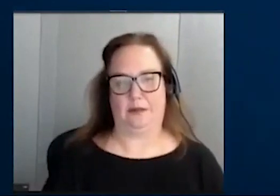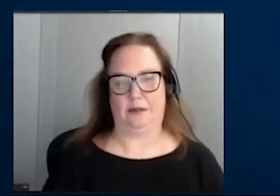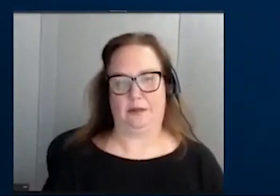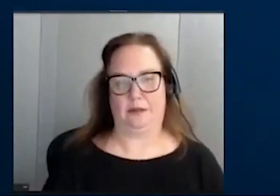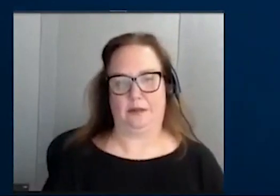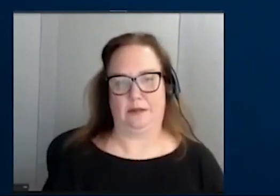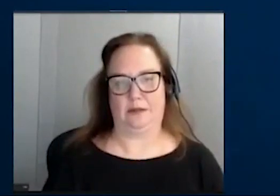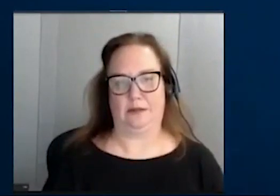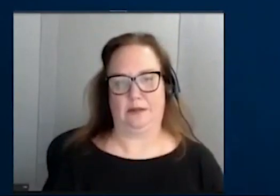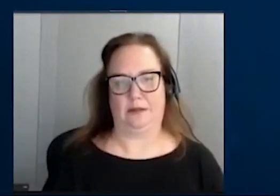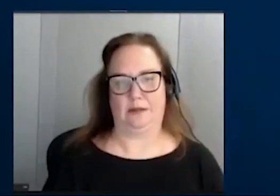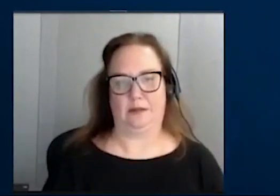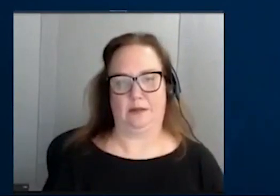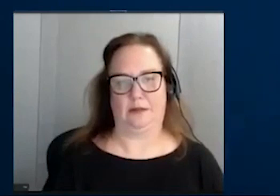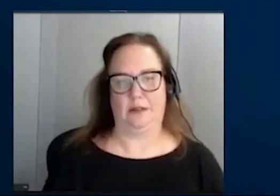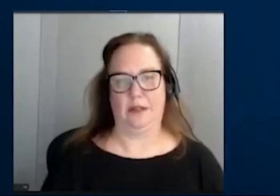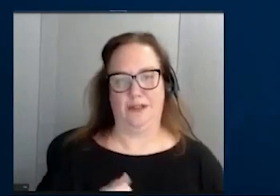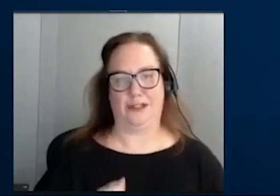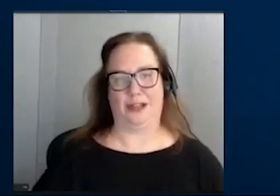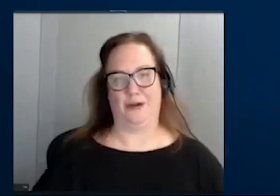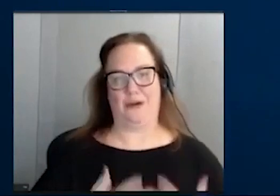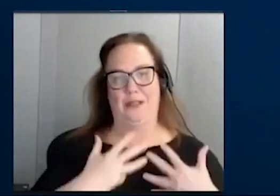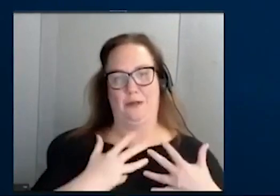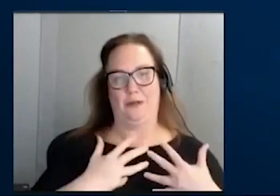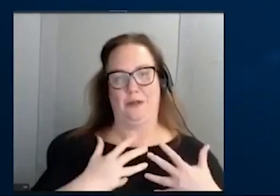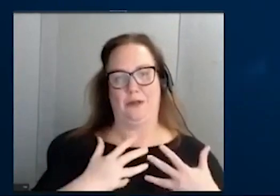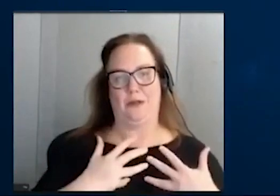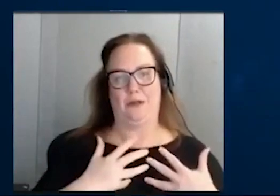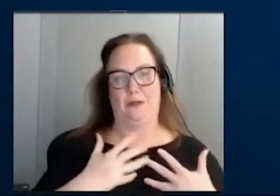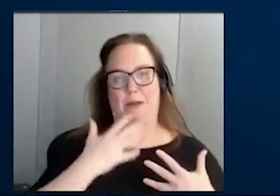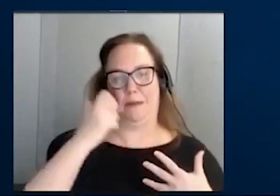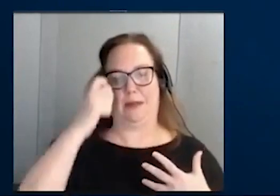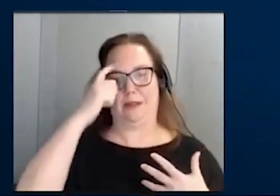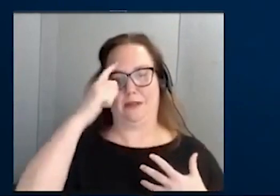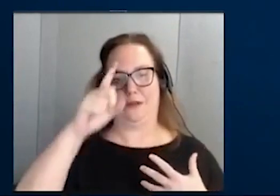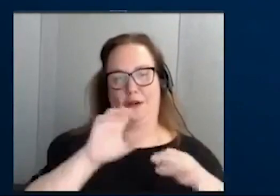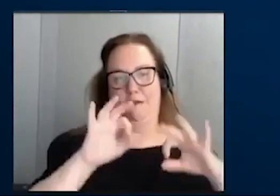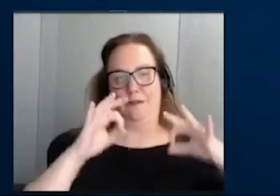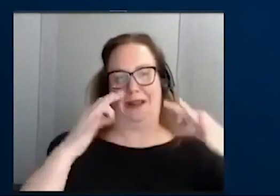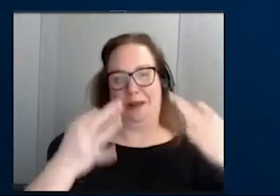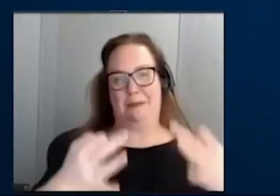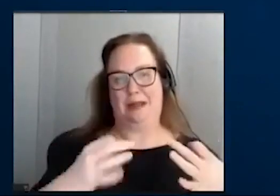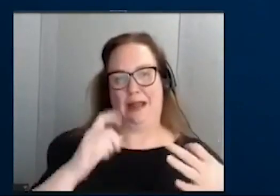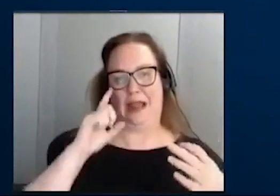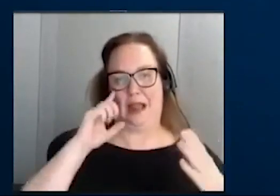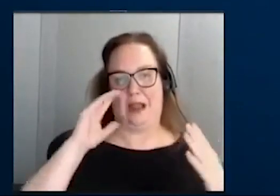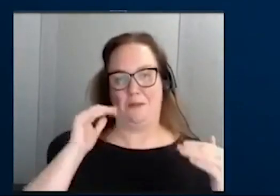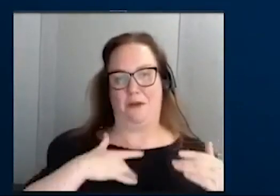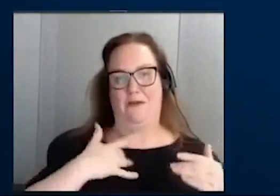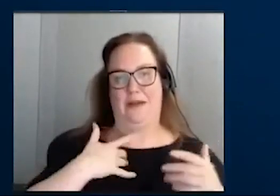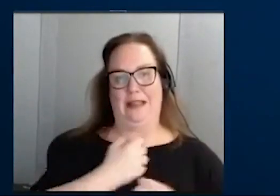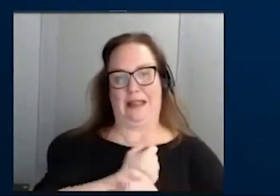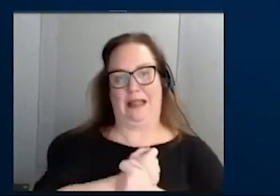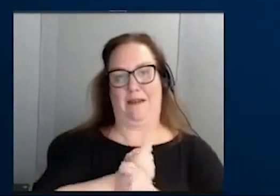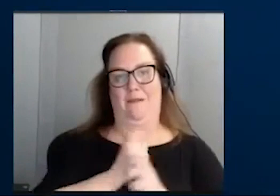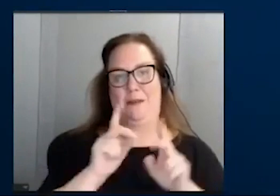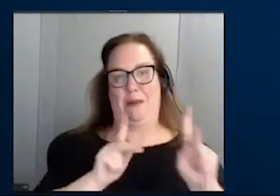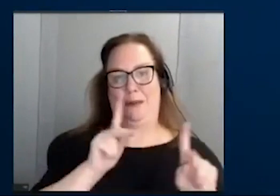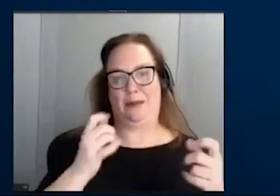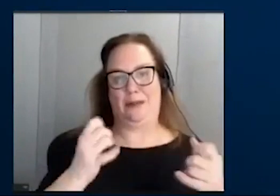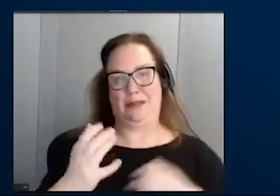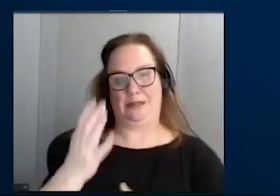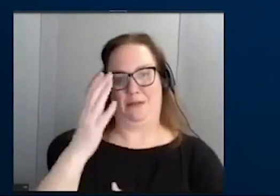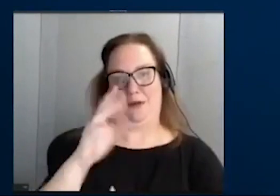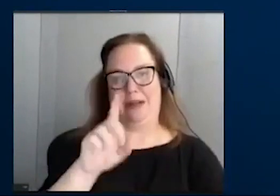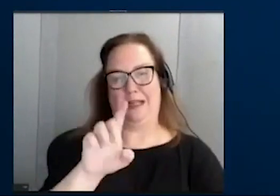she says that you're an inspiration to her. My very best to you and your family. So I hope you're feeling the love from viewers this morning. Deb wants to know,